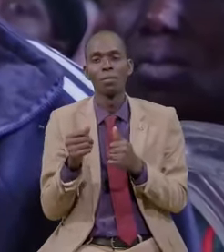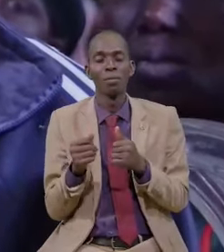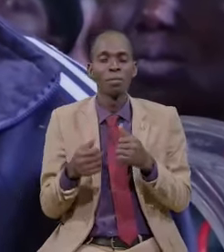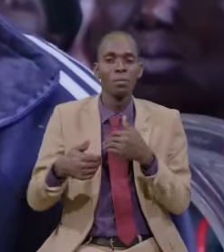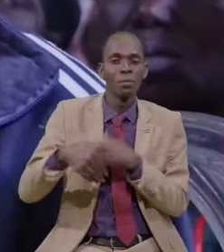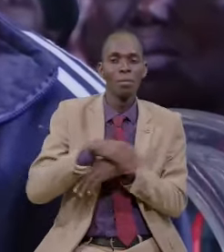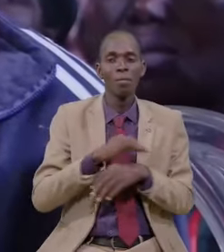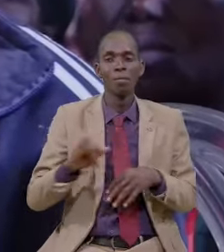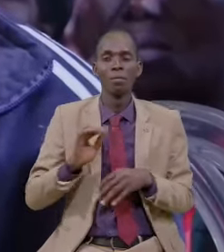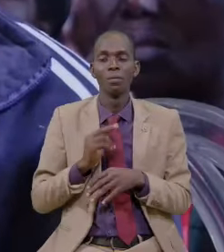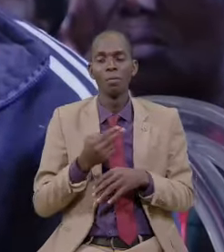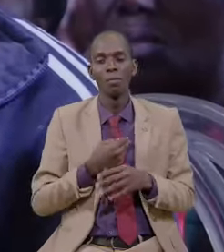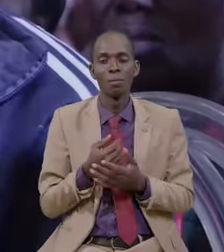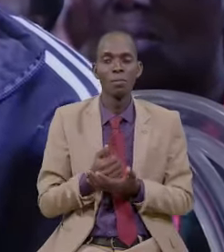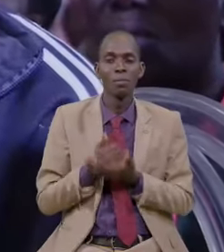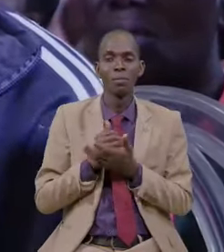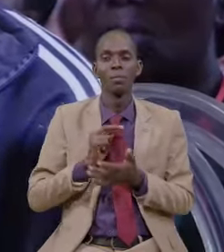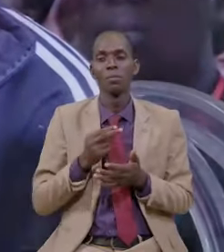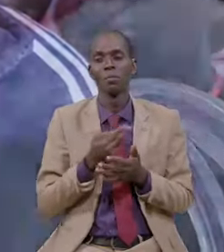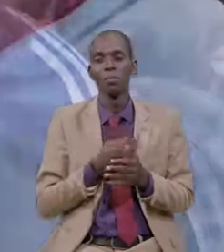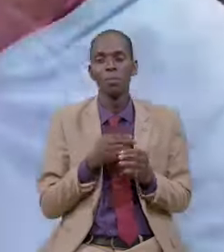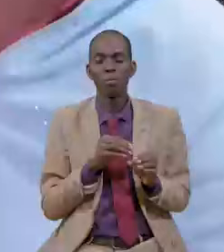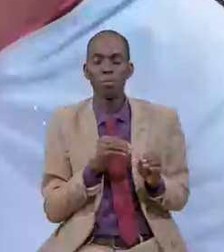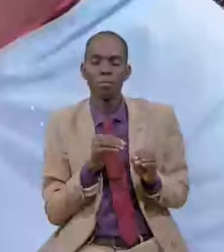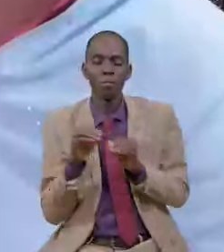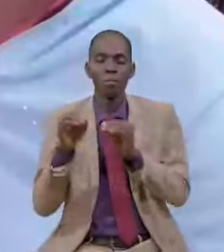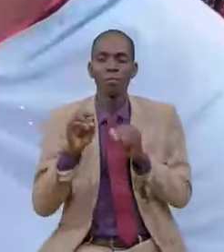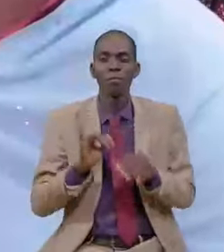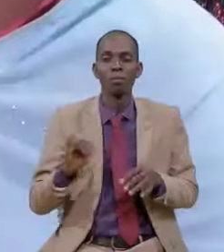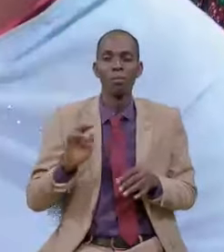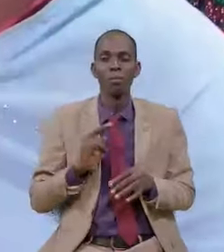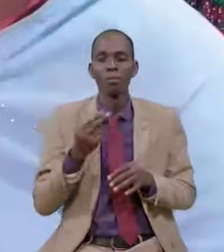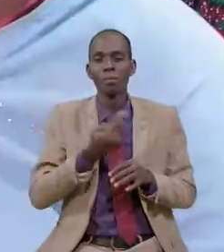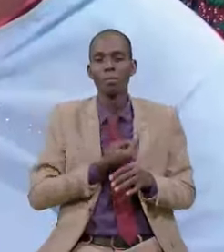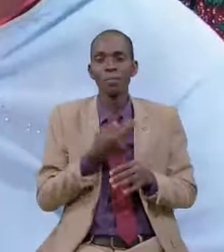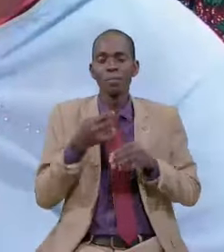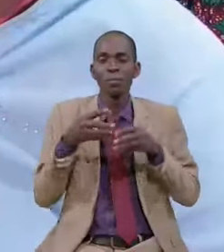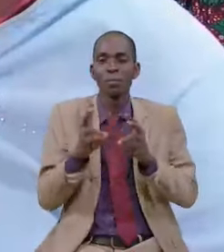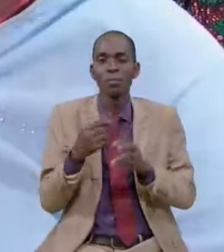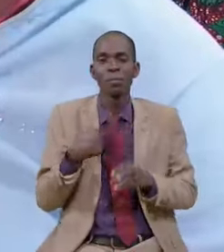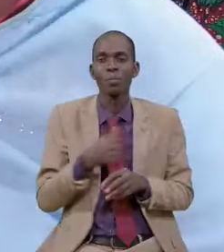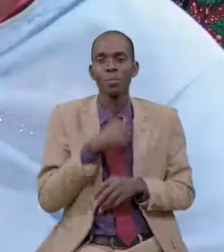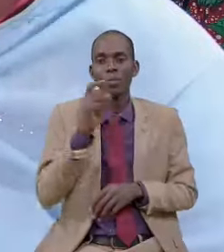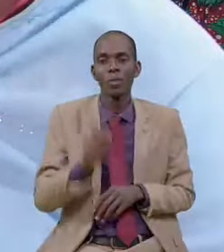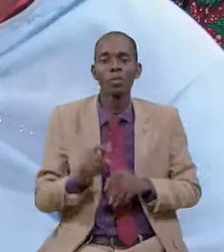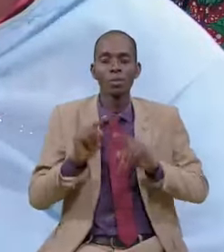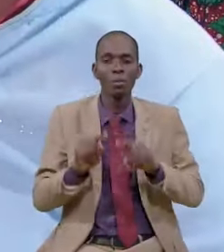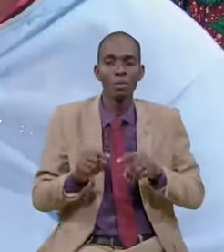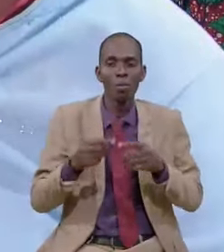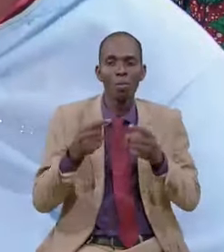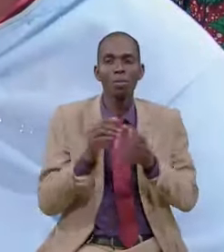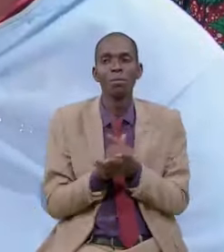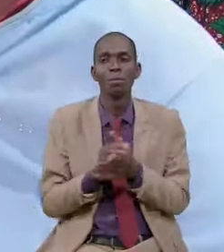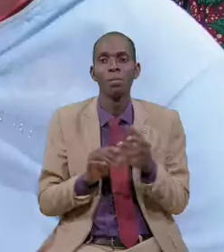us, guiding us, driving us the way we ought to go. When the Son